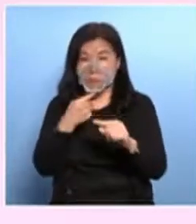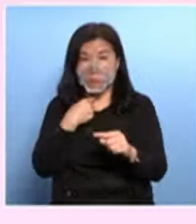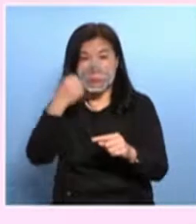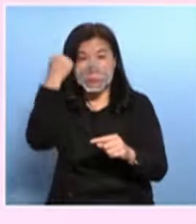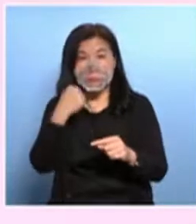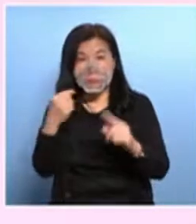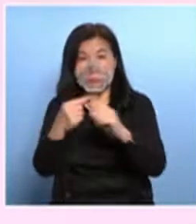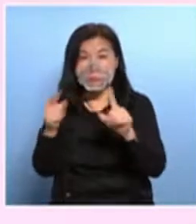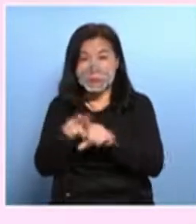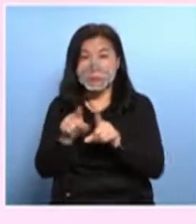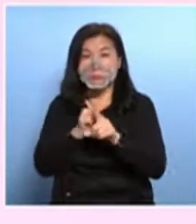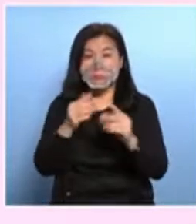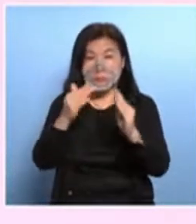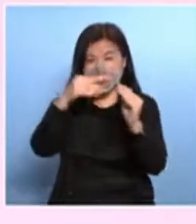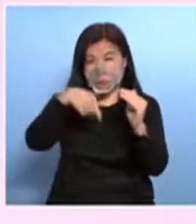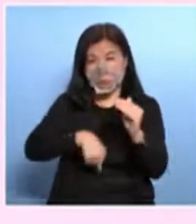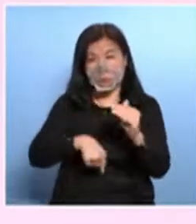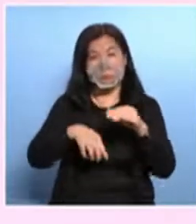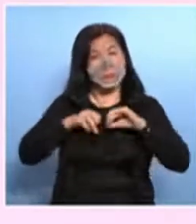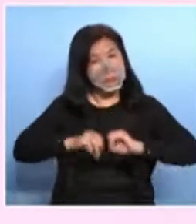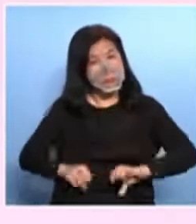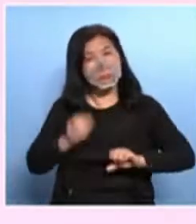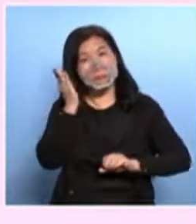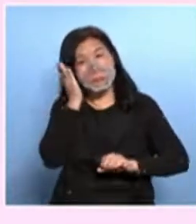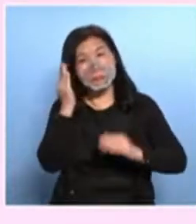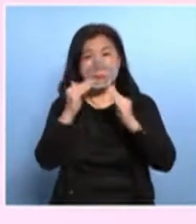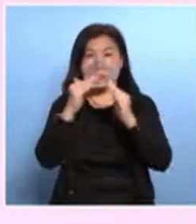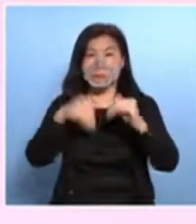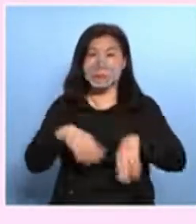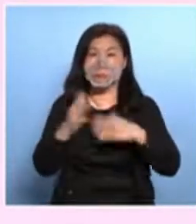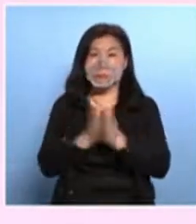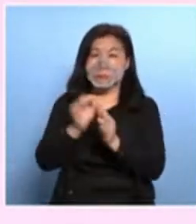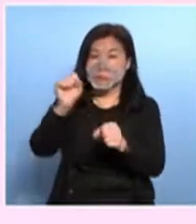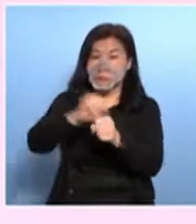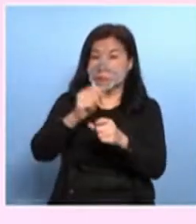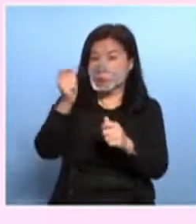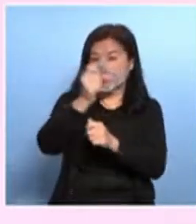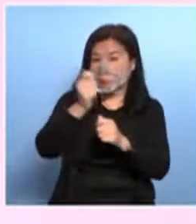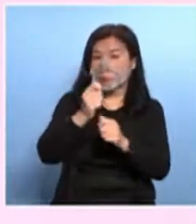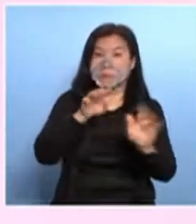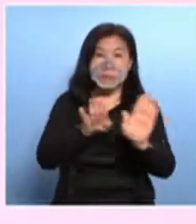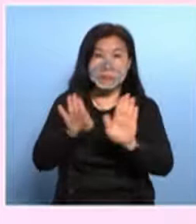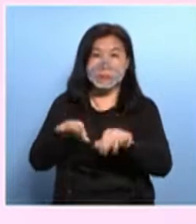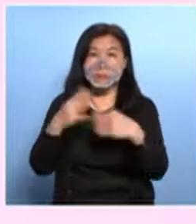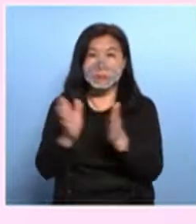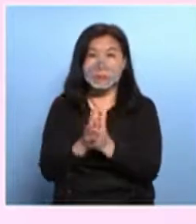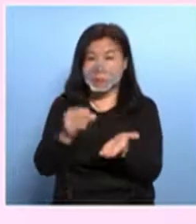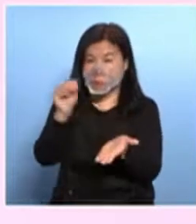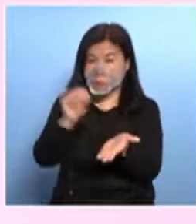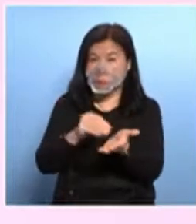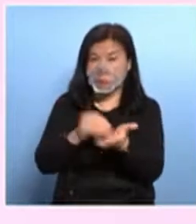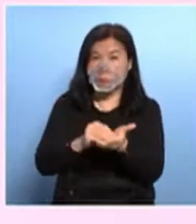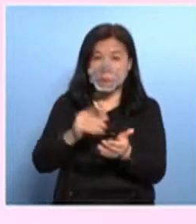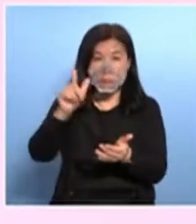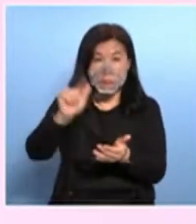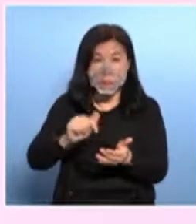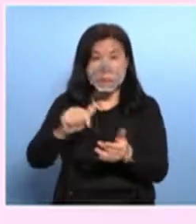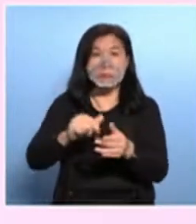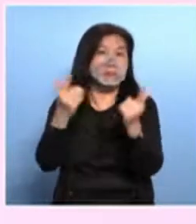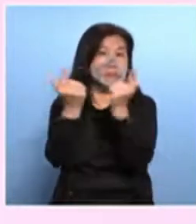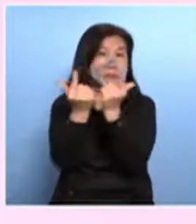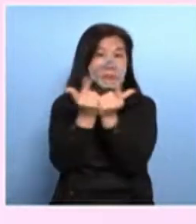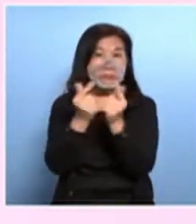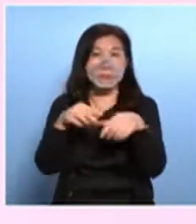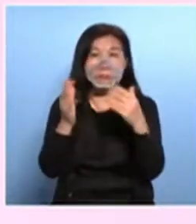services, so as to help the elderly in need age in place. On the provision of additional welfare facilities, we will set up